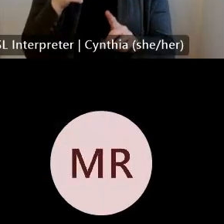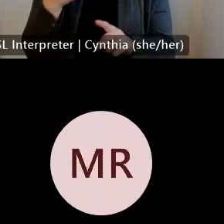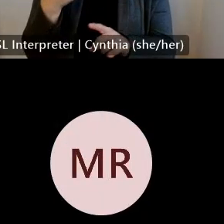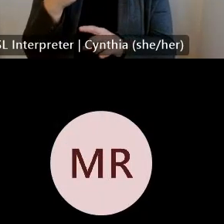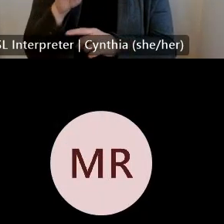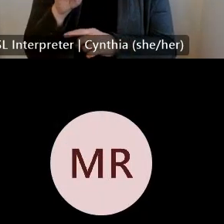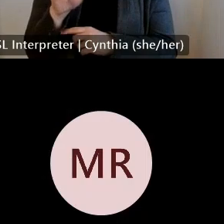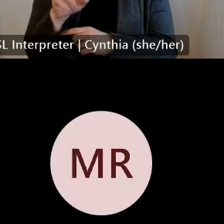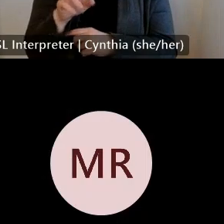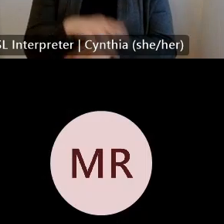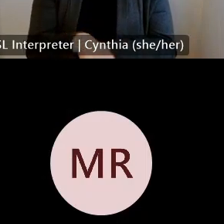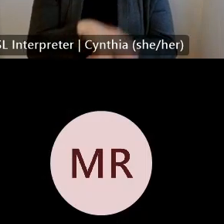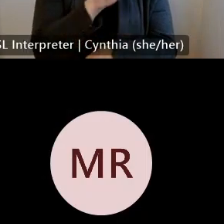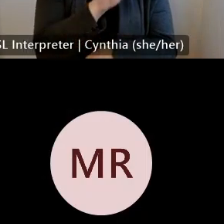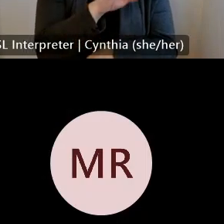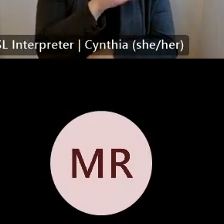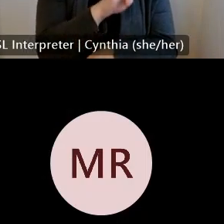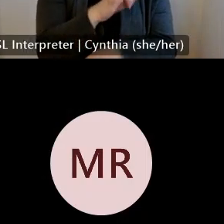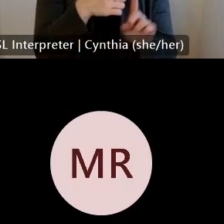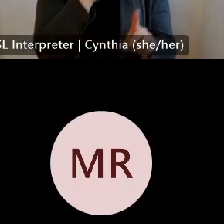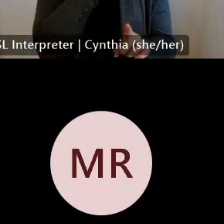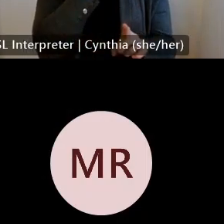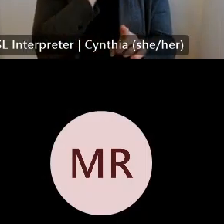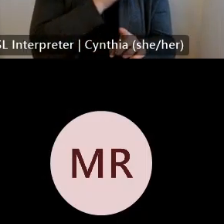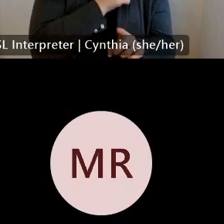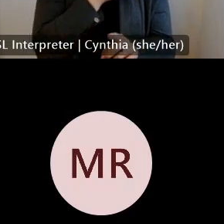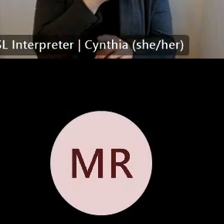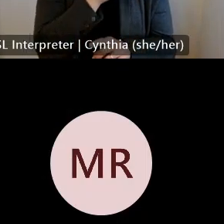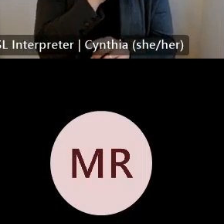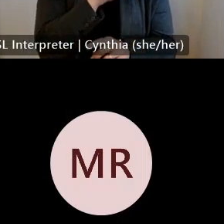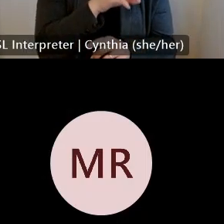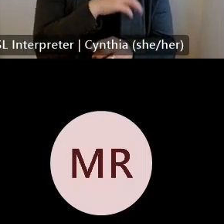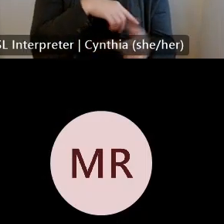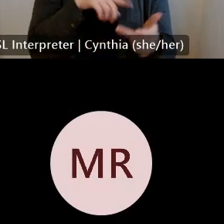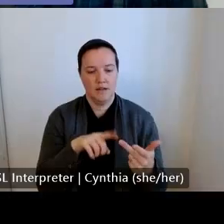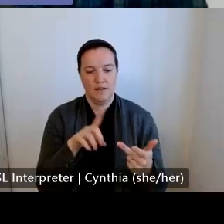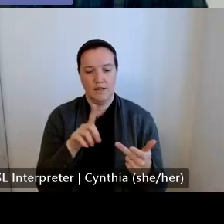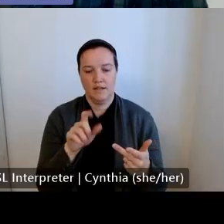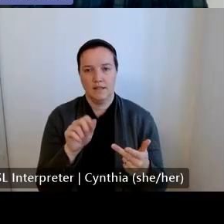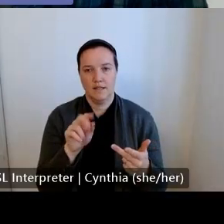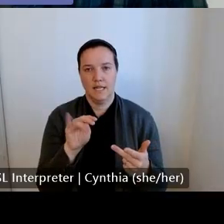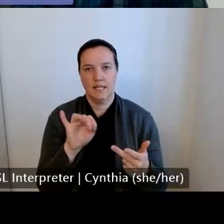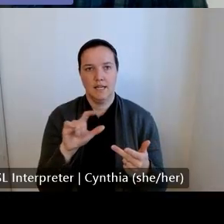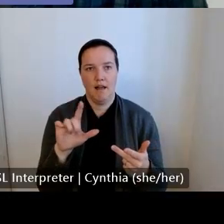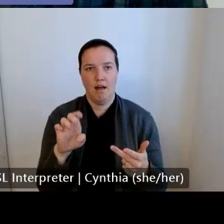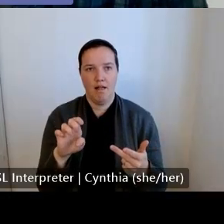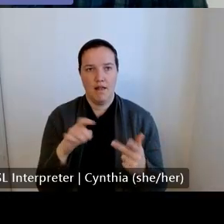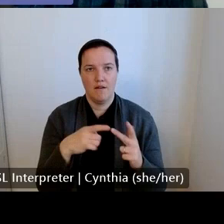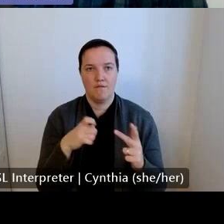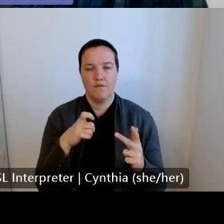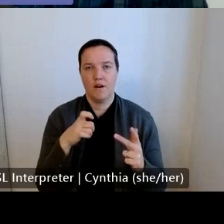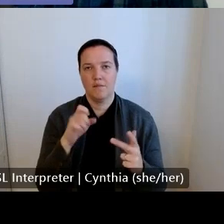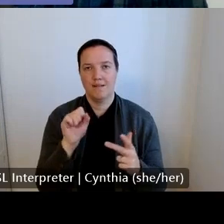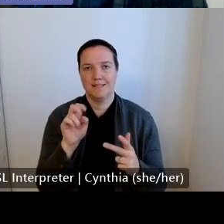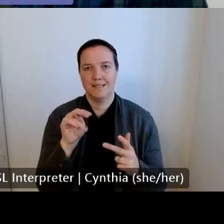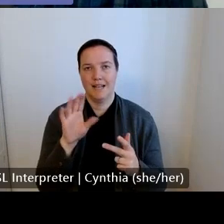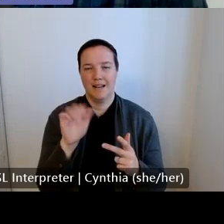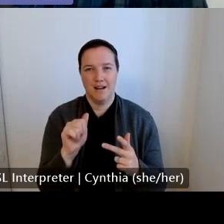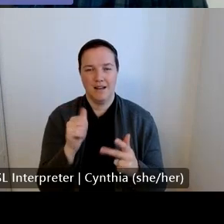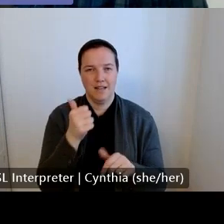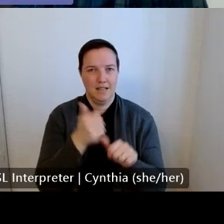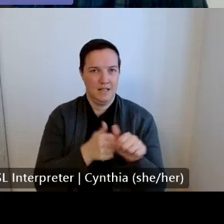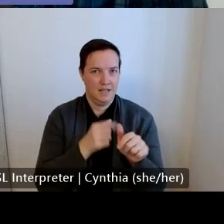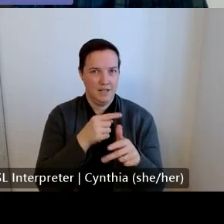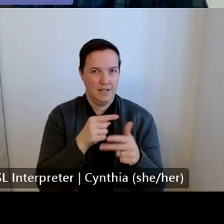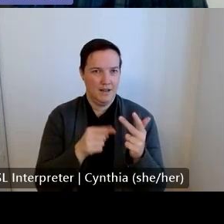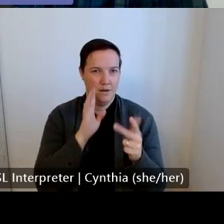Polytechnic, Marie from Guelph Humber, and then Danielle from Seneca. And each one of them will explain some of the